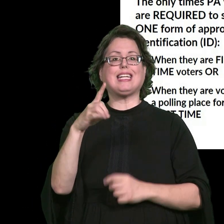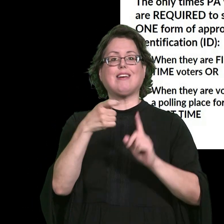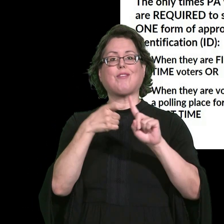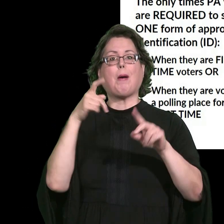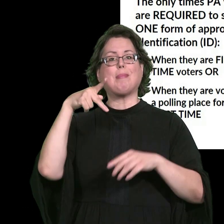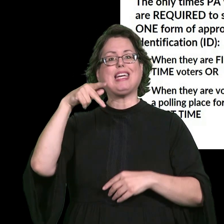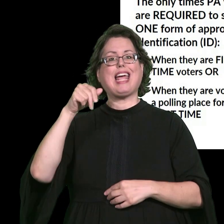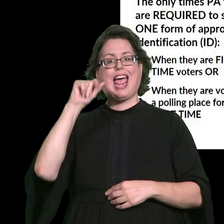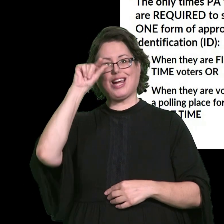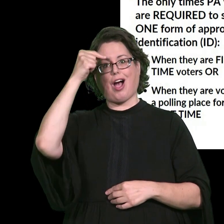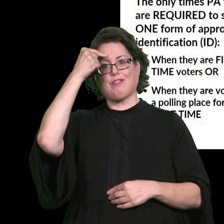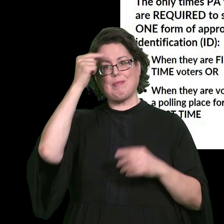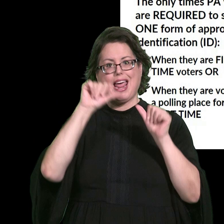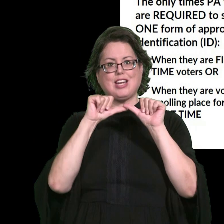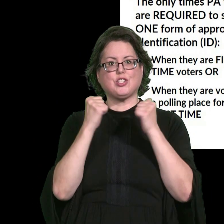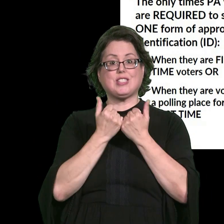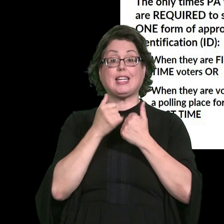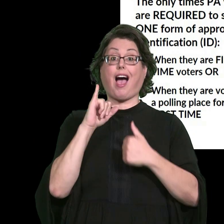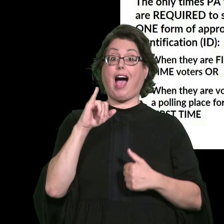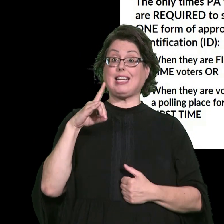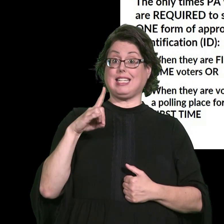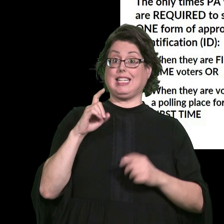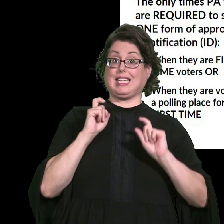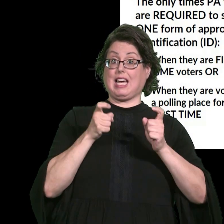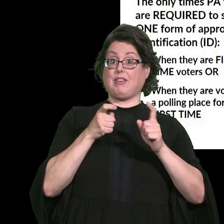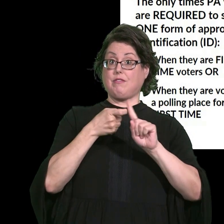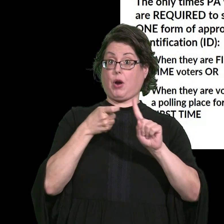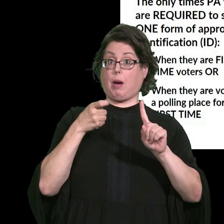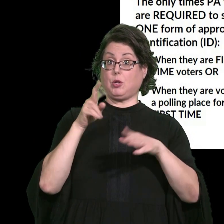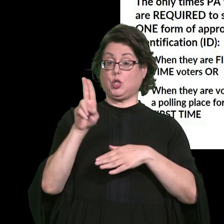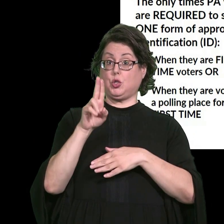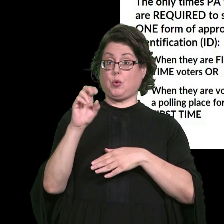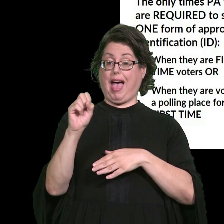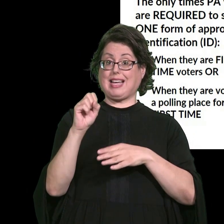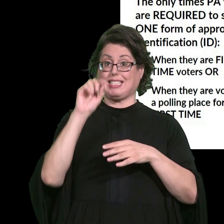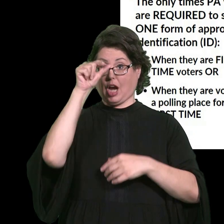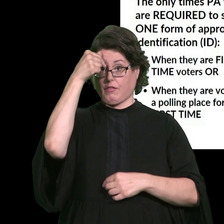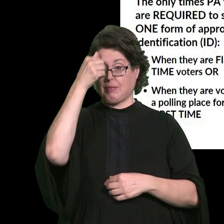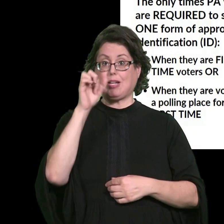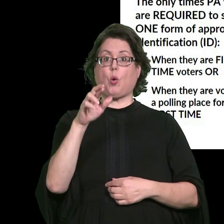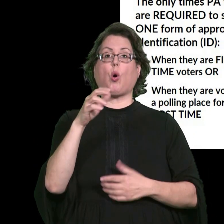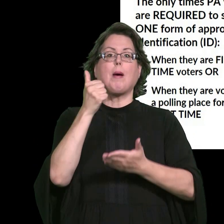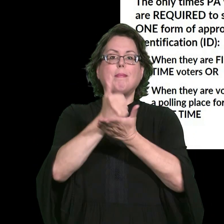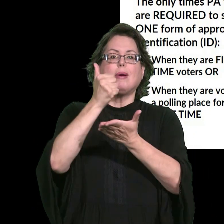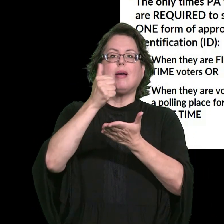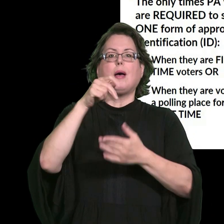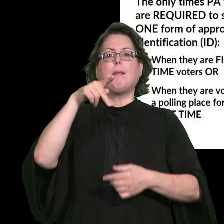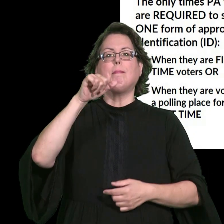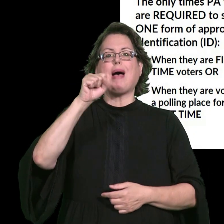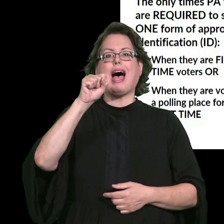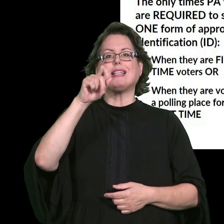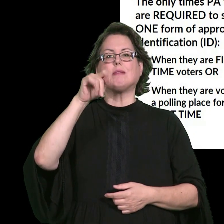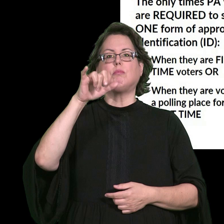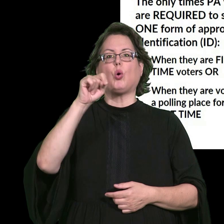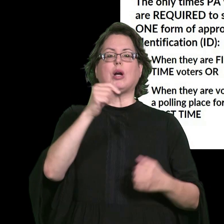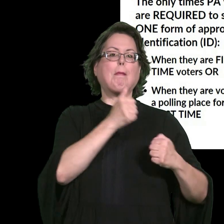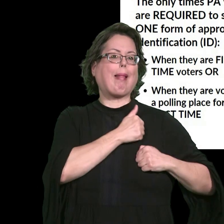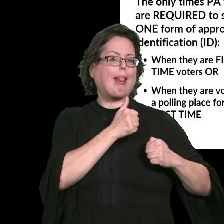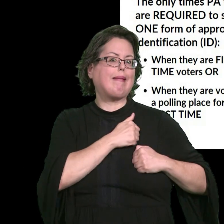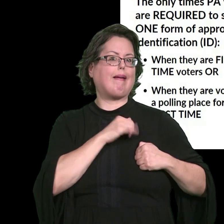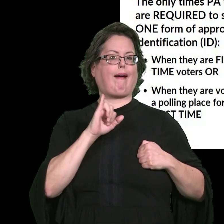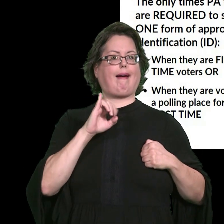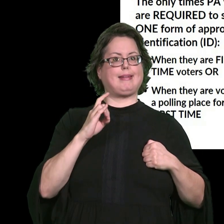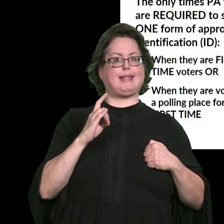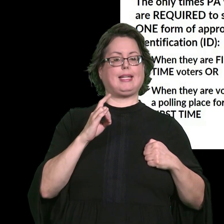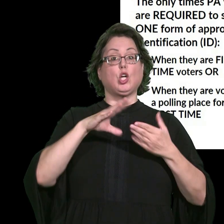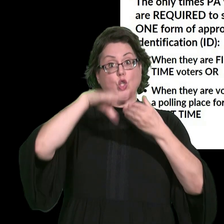agency, an ID issued by the U.S. government, your U.S. passport, your U.S. Armed Forces ID,